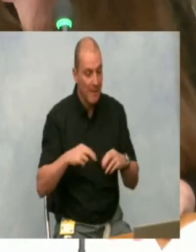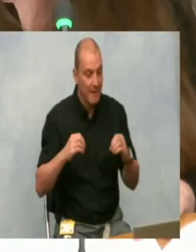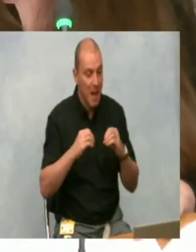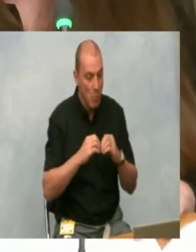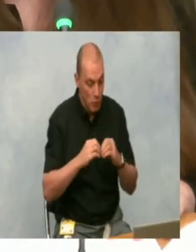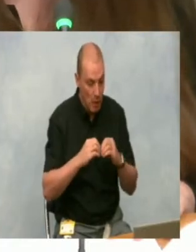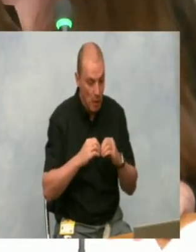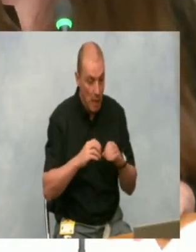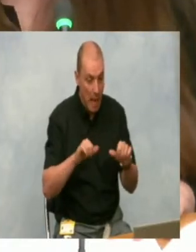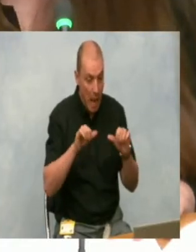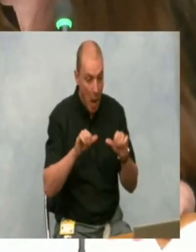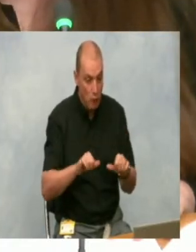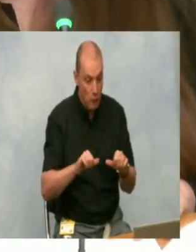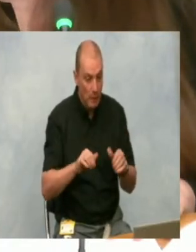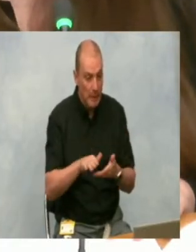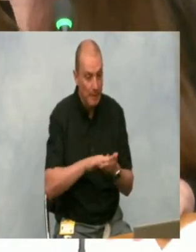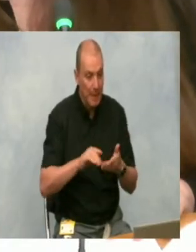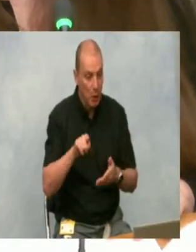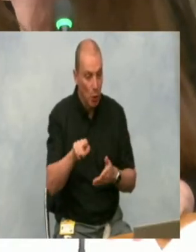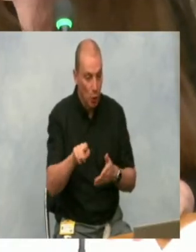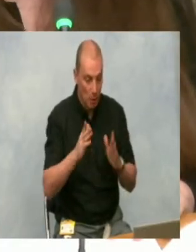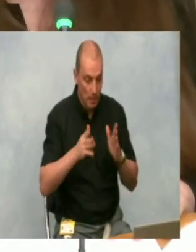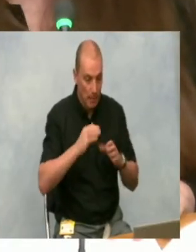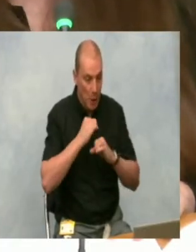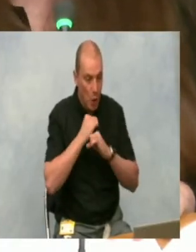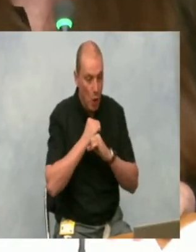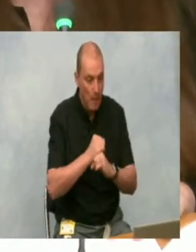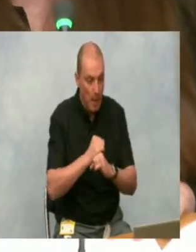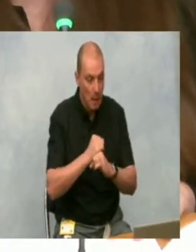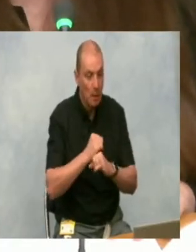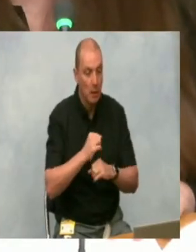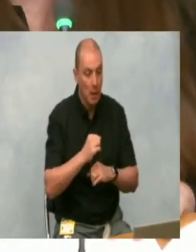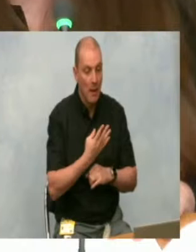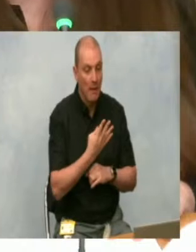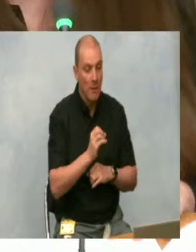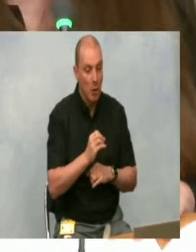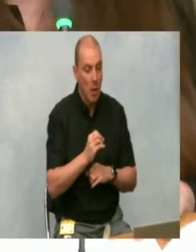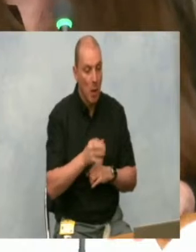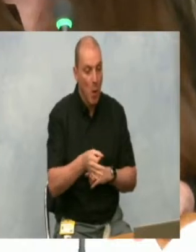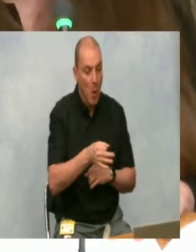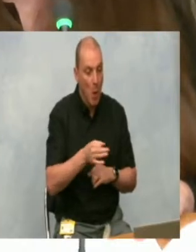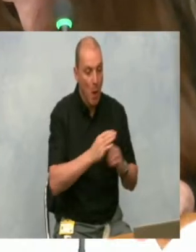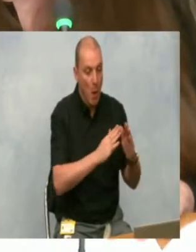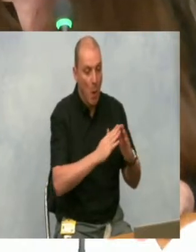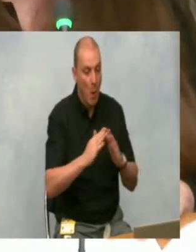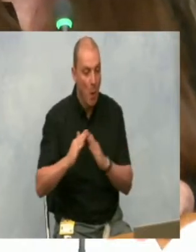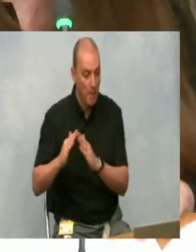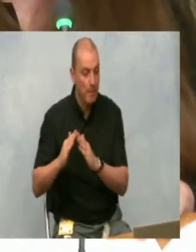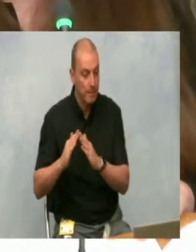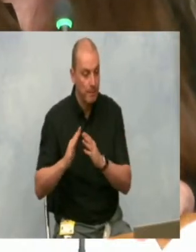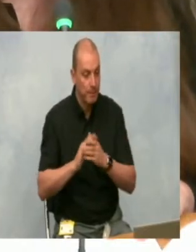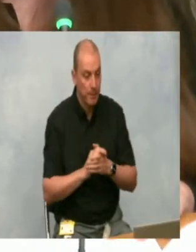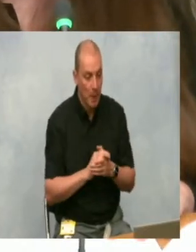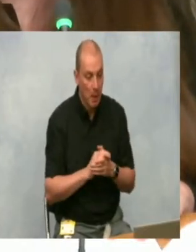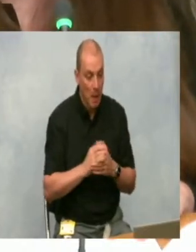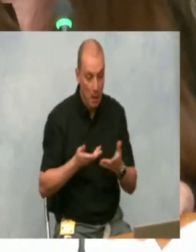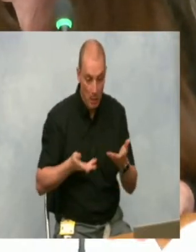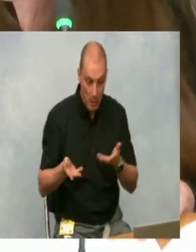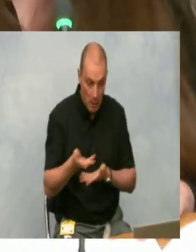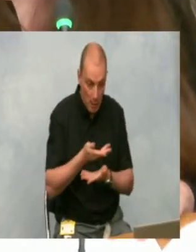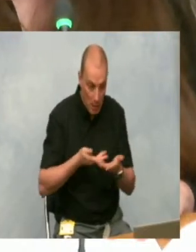Approval included an obligation for the provision of up to 40 affordable homes on site. Following discussions with Lovell